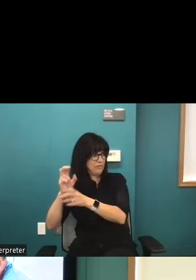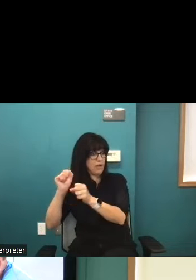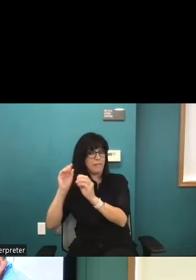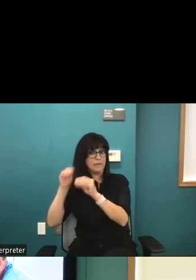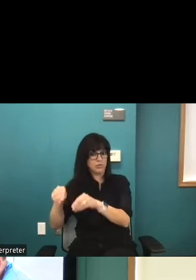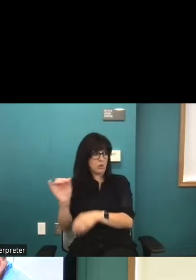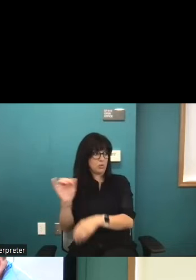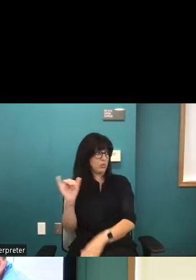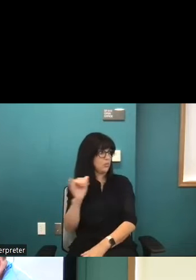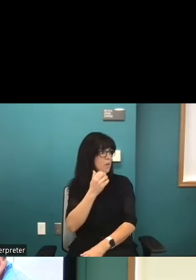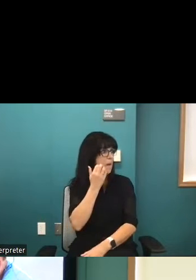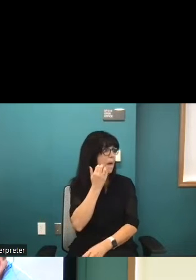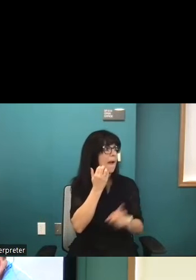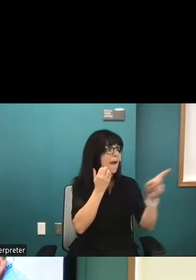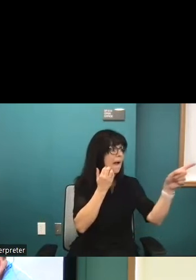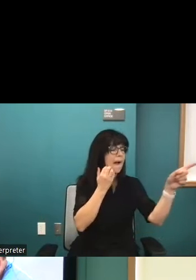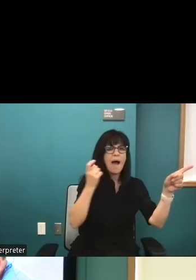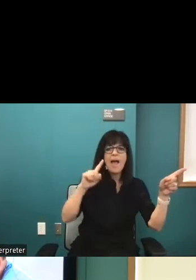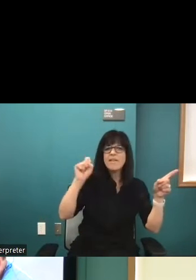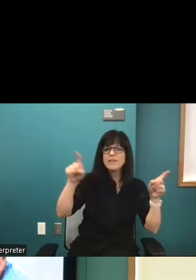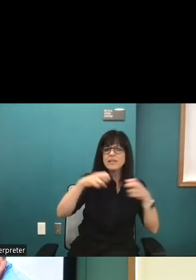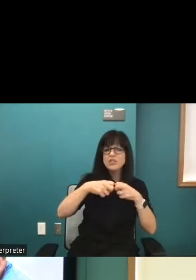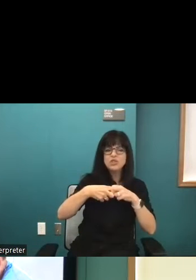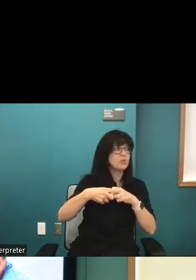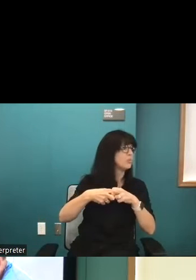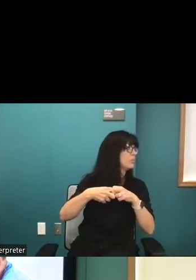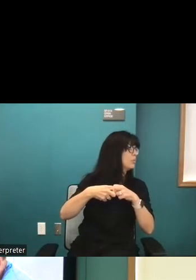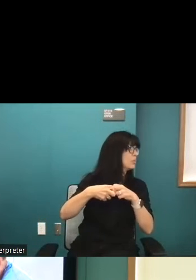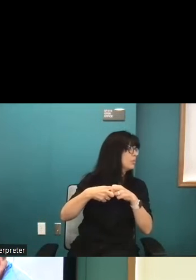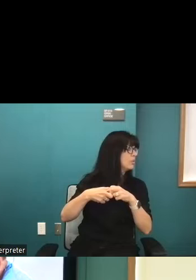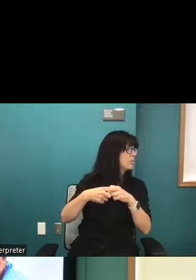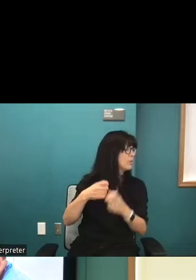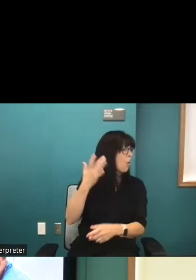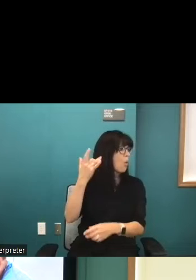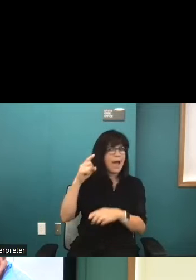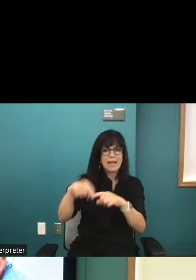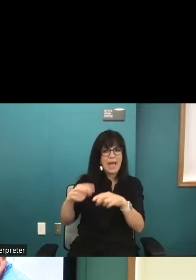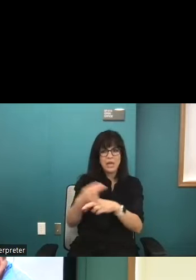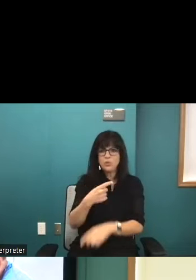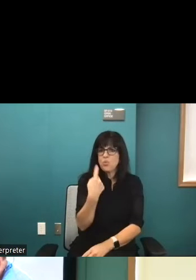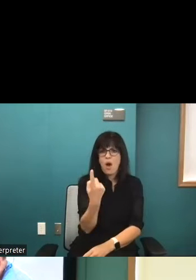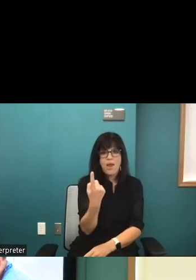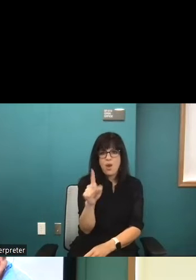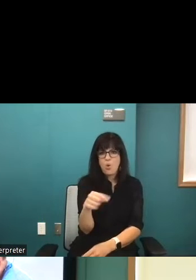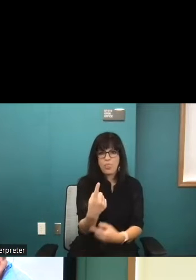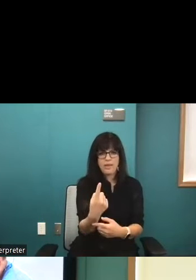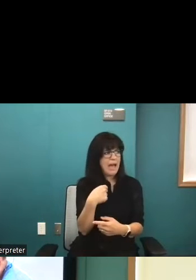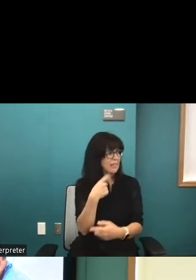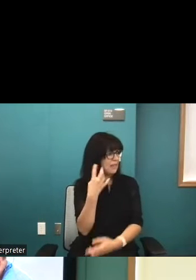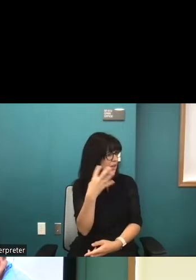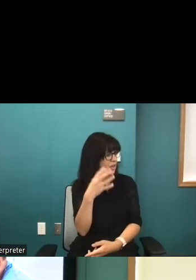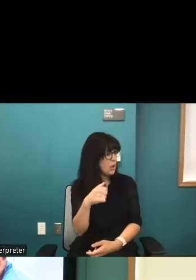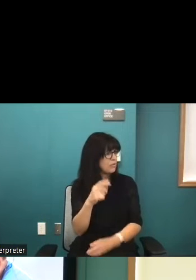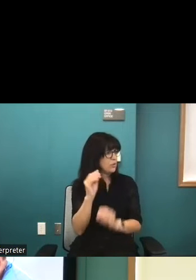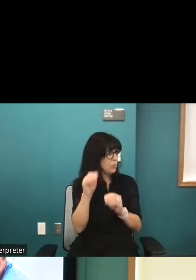well. I have an issue with that. Okay. Why can they not use one receiver? I think it's crazy that you have to put